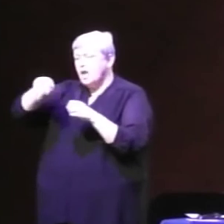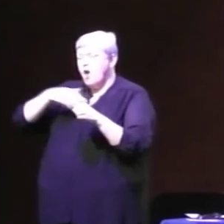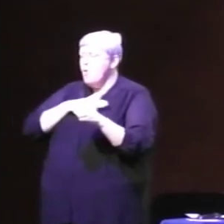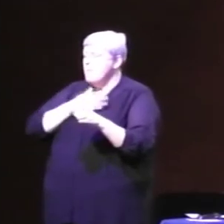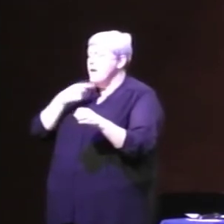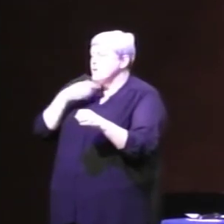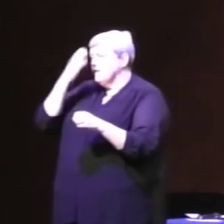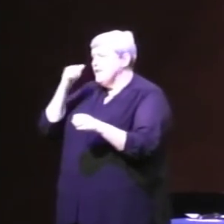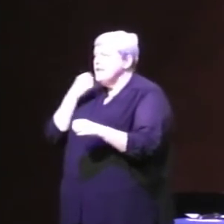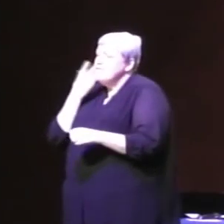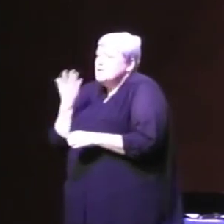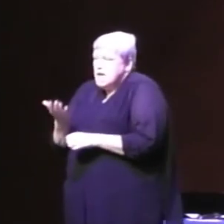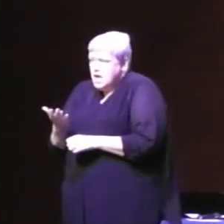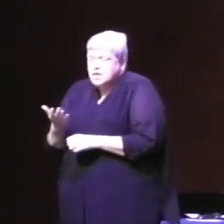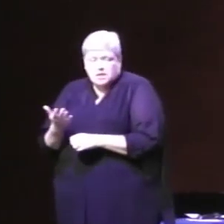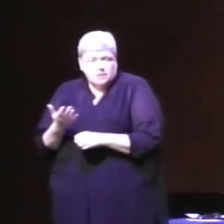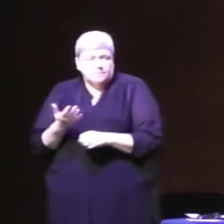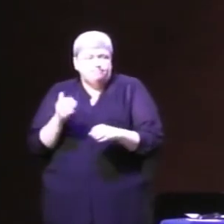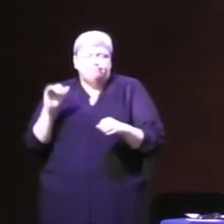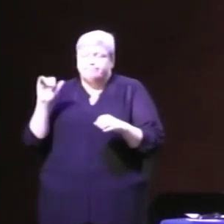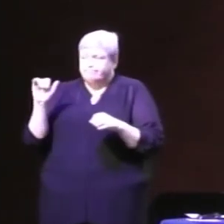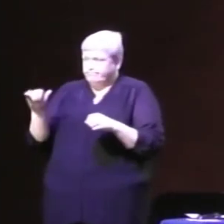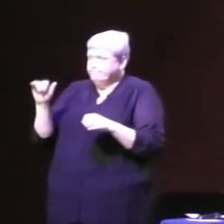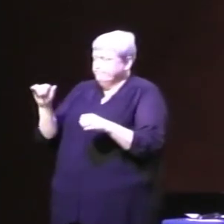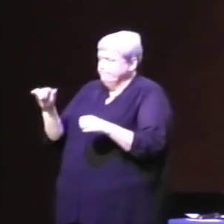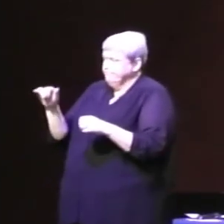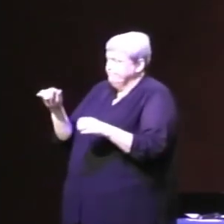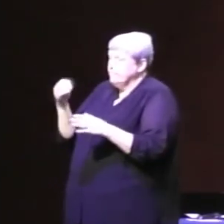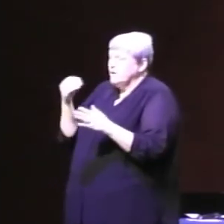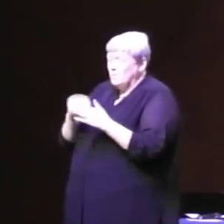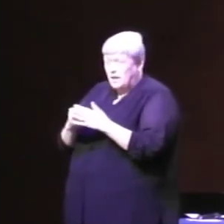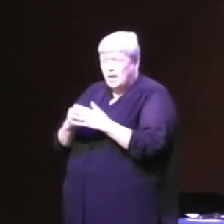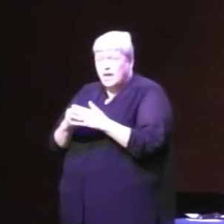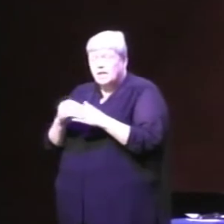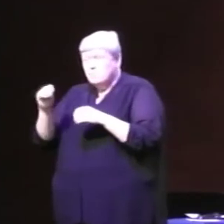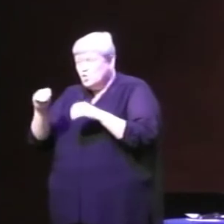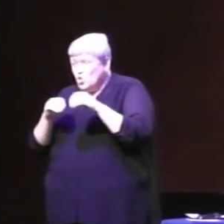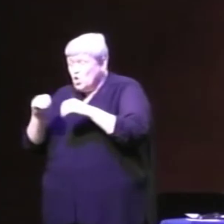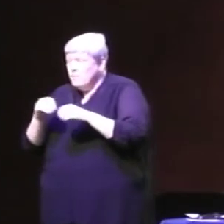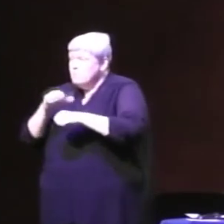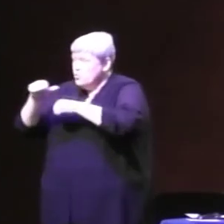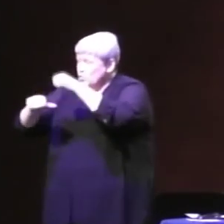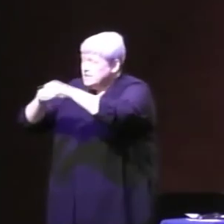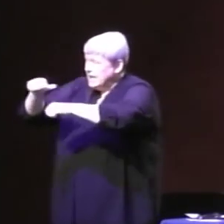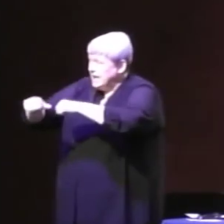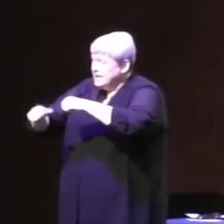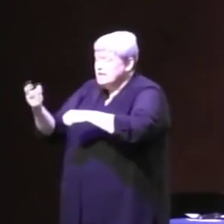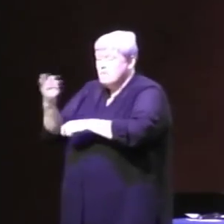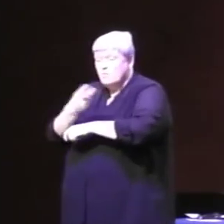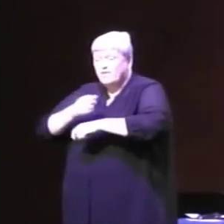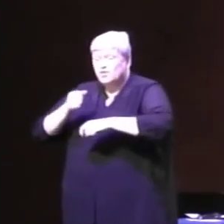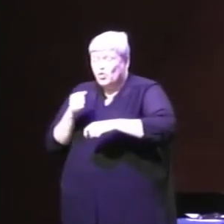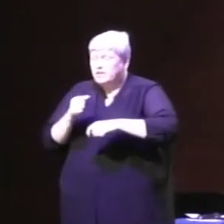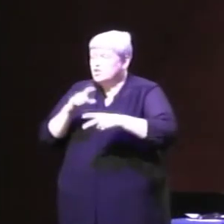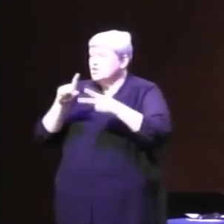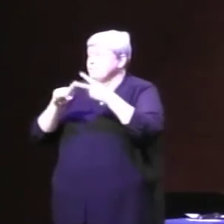face on a daily basis. The cost-driven procurement process undertaken by both Scottish